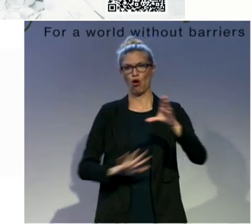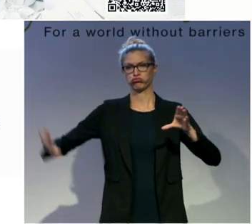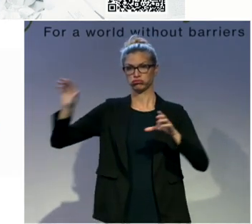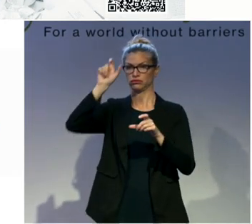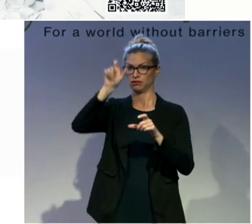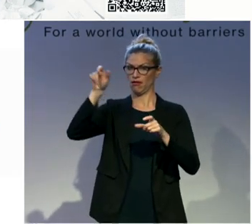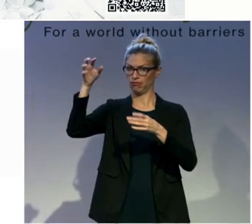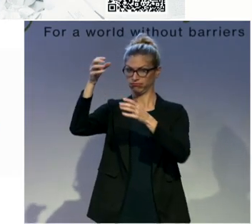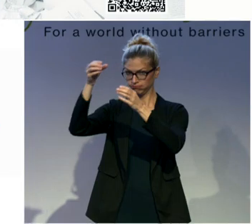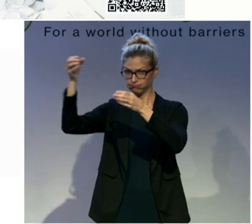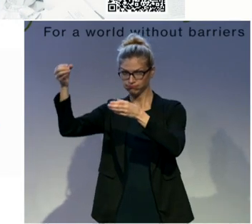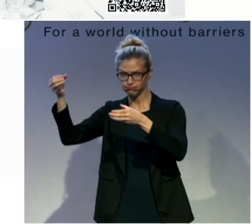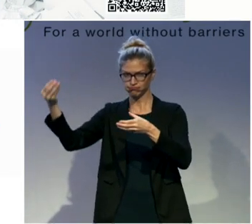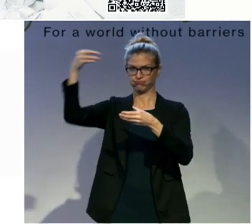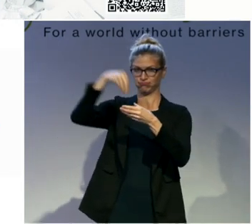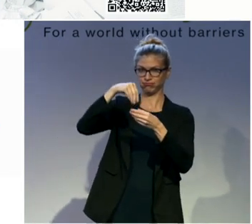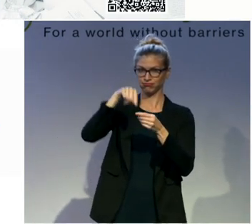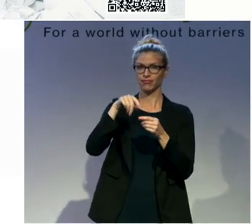difficulties.